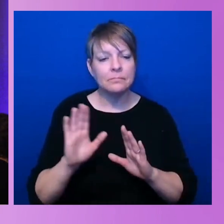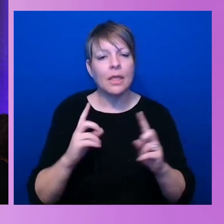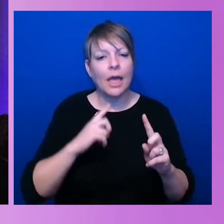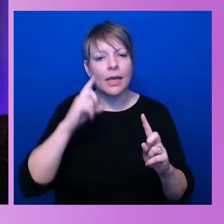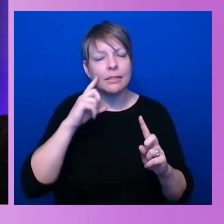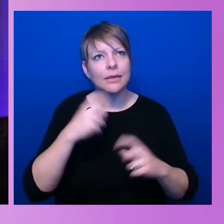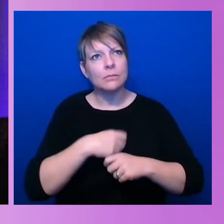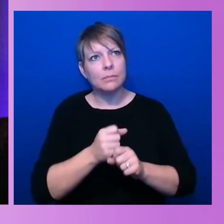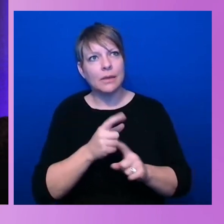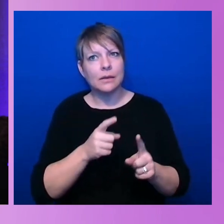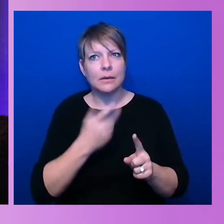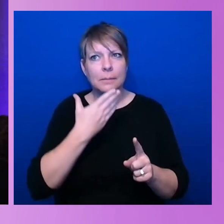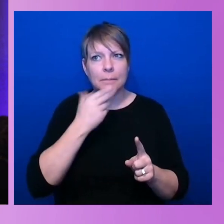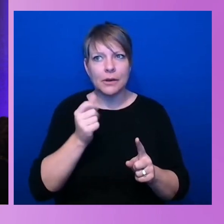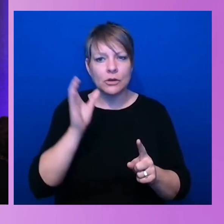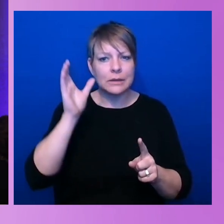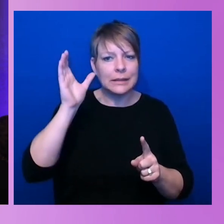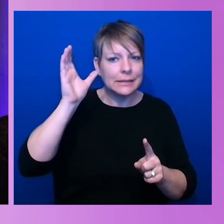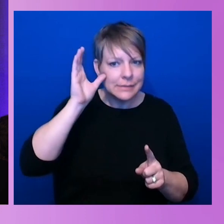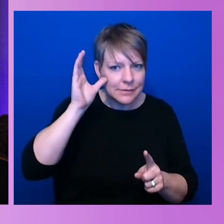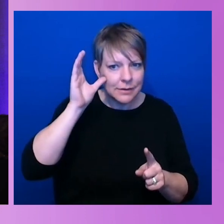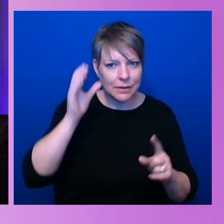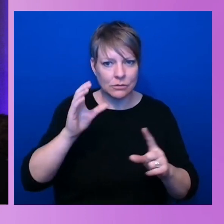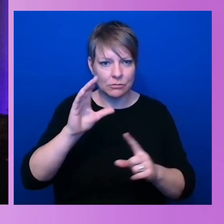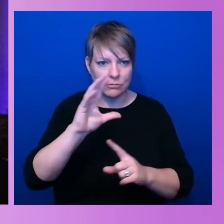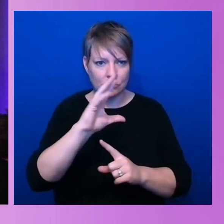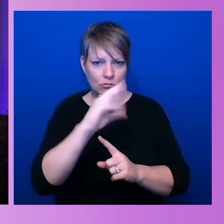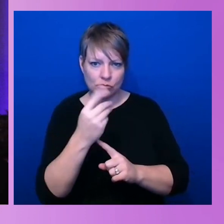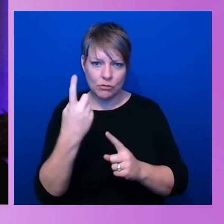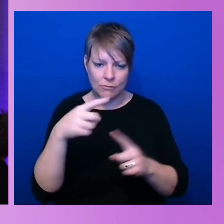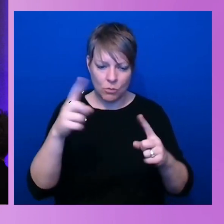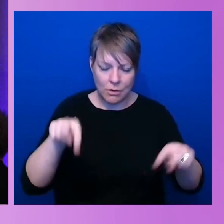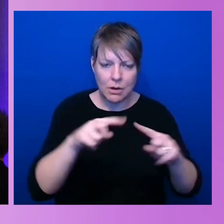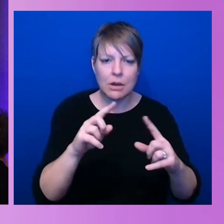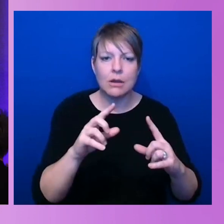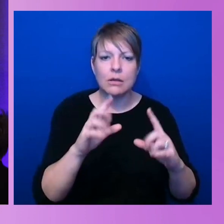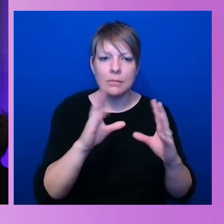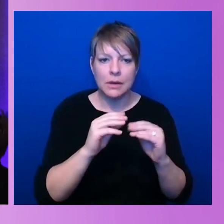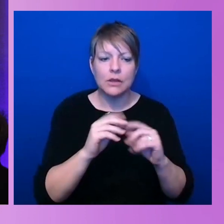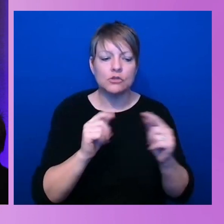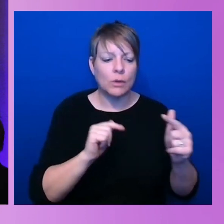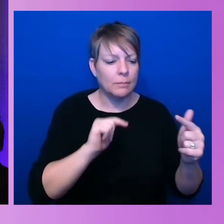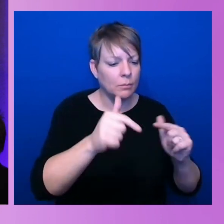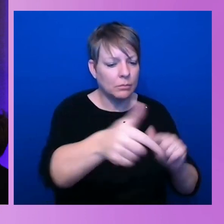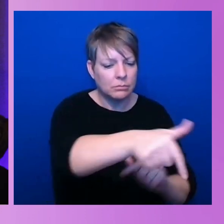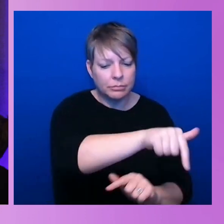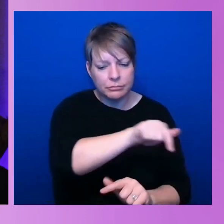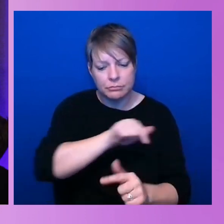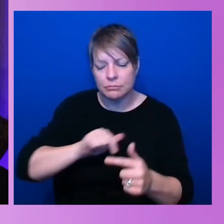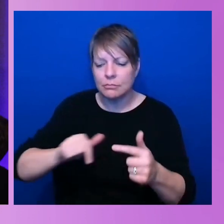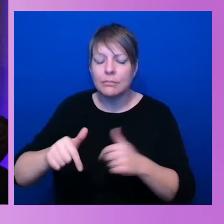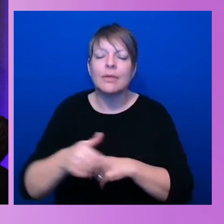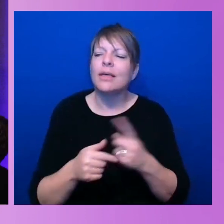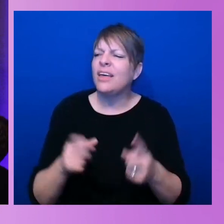better listening culture in meetings. We speak one at a time. But I think that's also kind of another sort of general theme